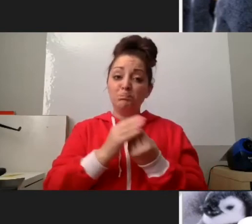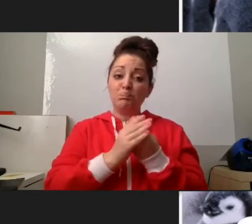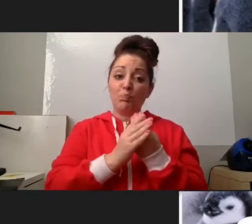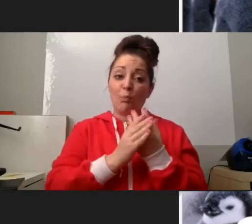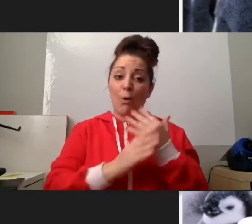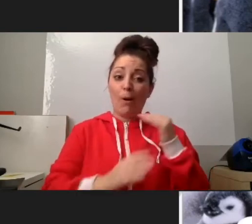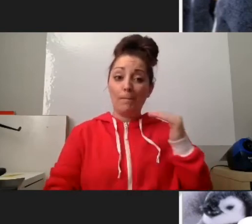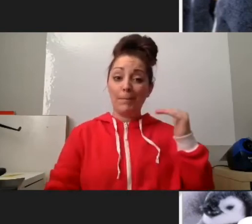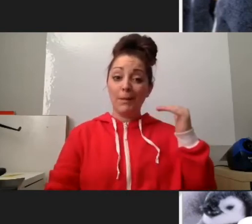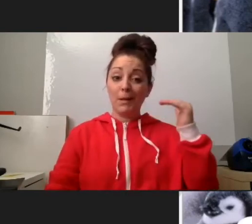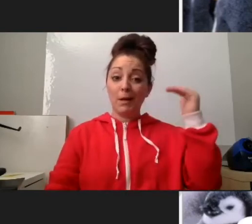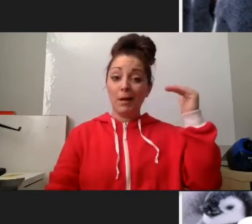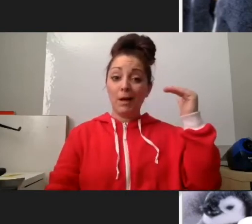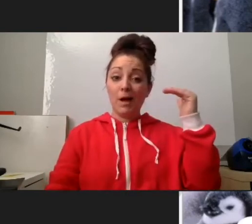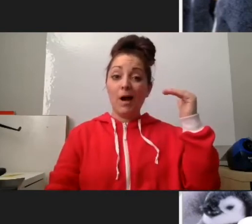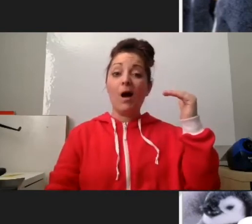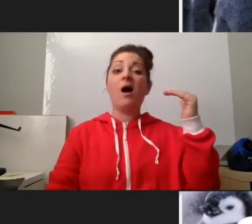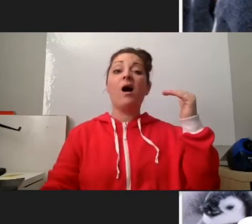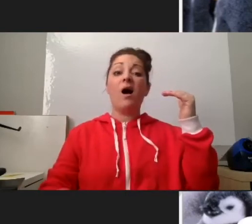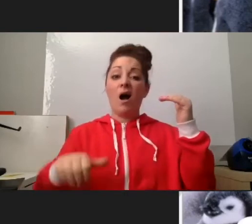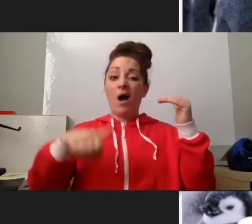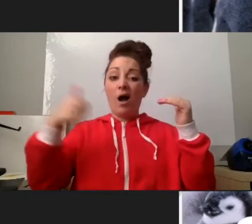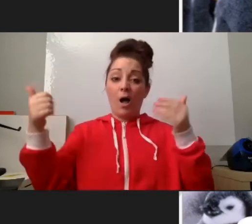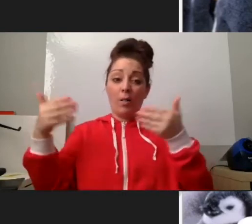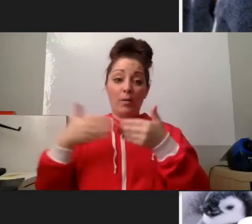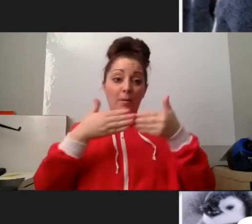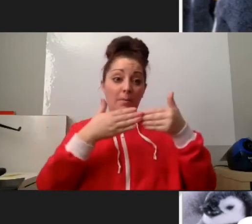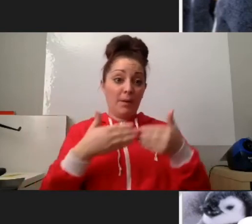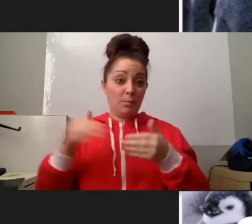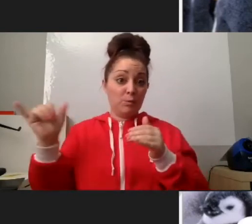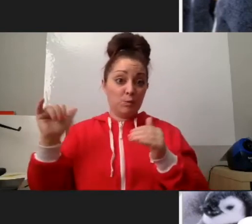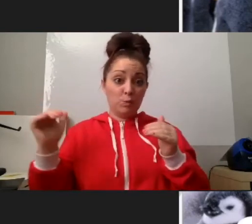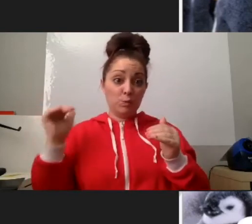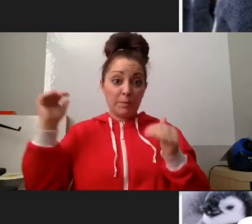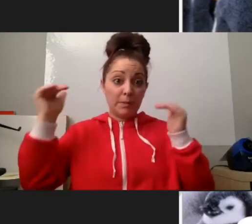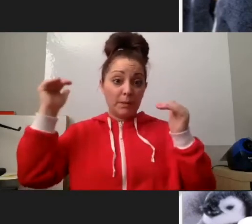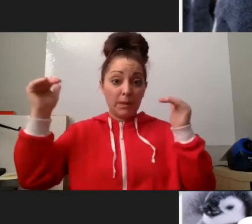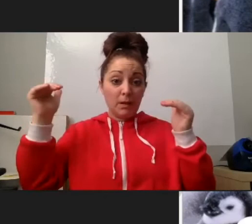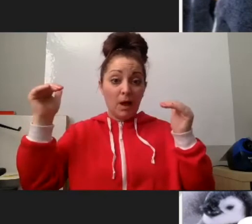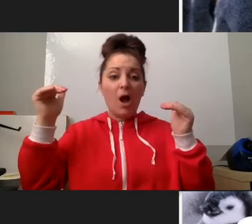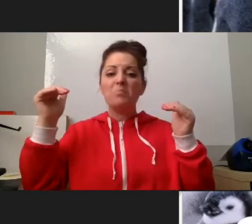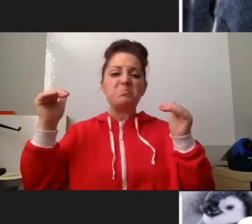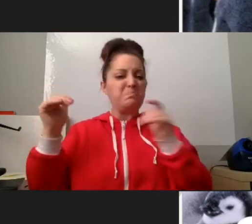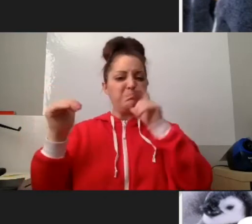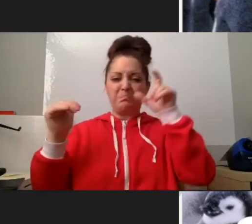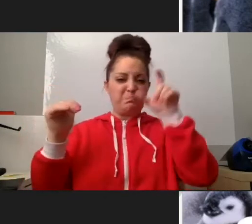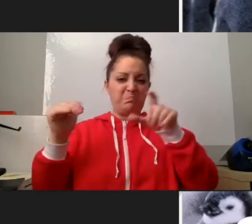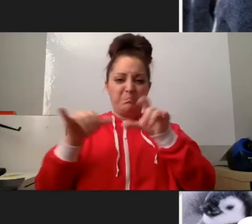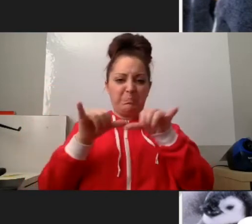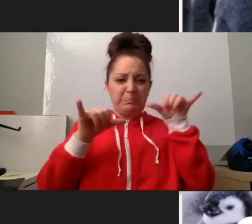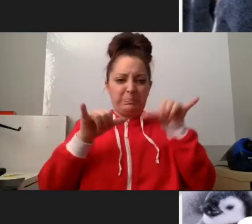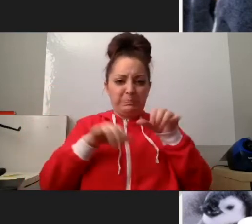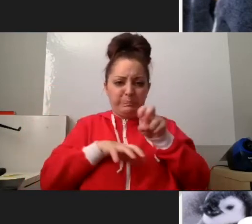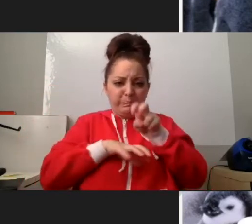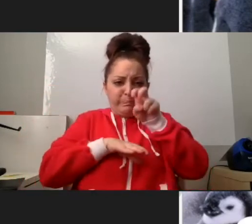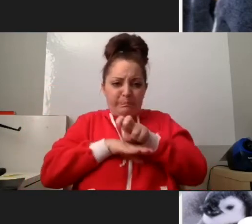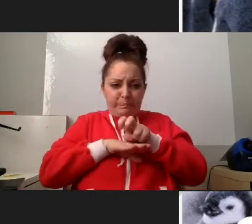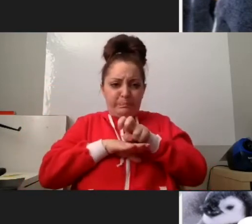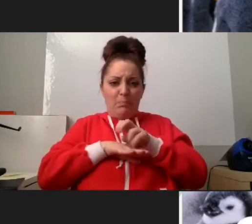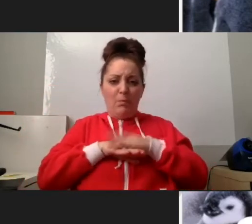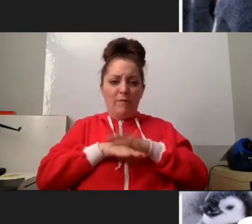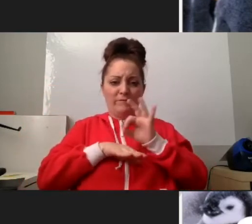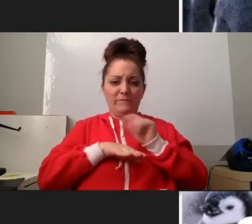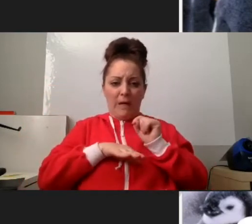As the chick gets bigger, he and the other chicks no longer need to stay on their parents'